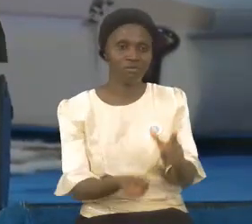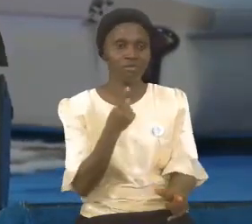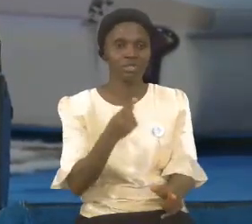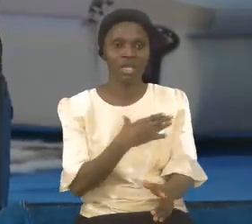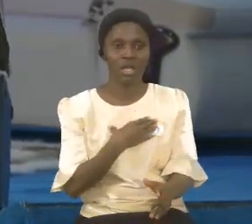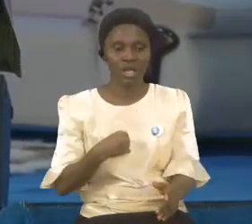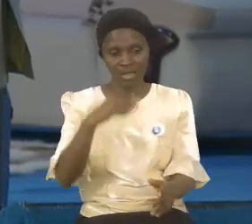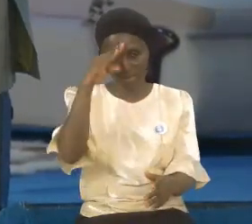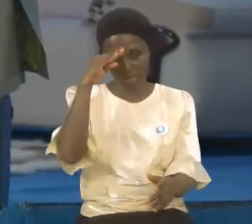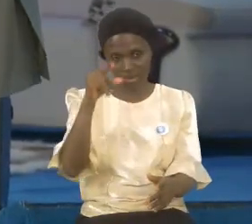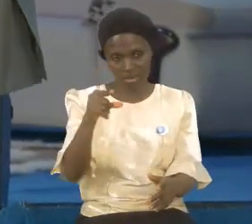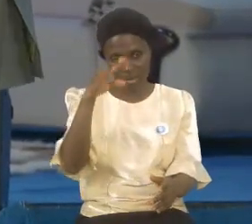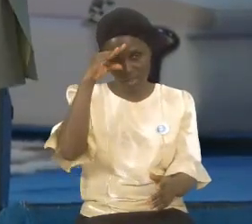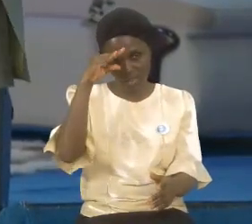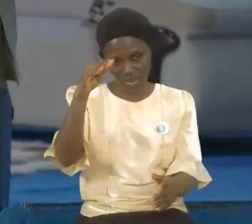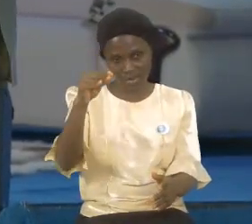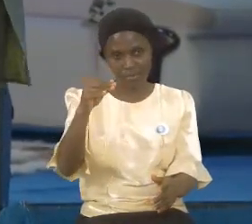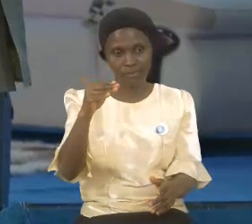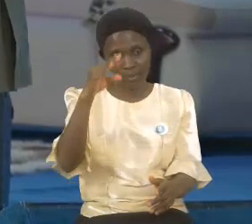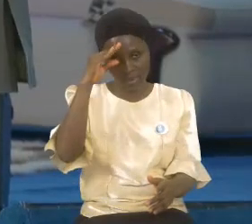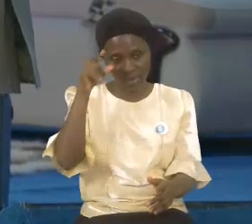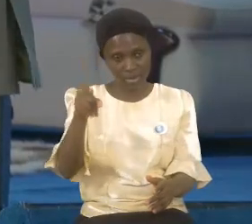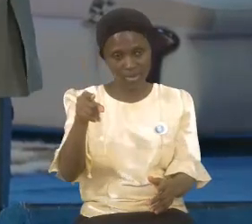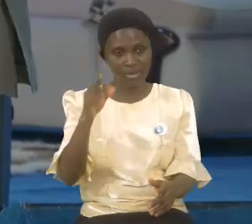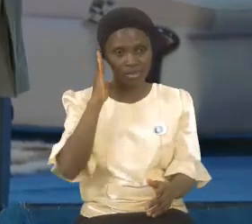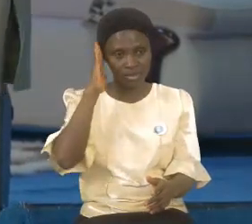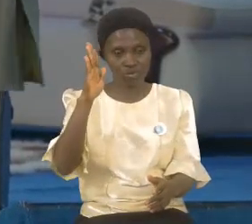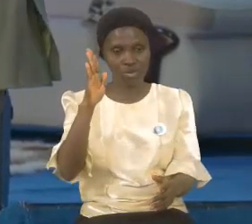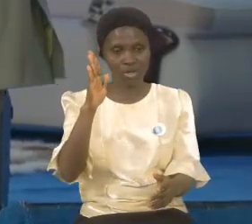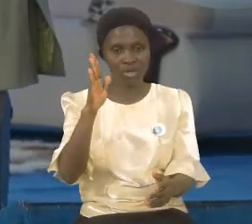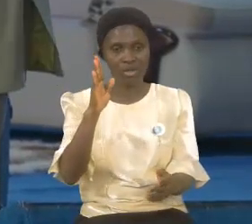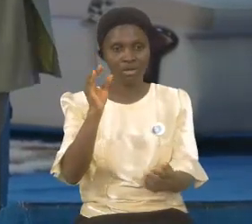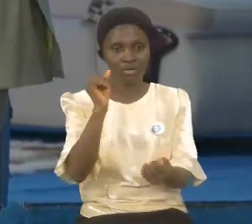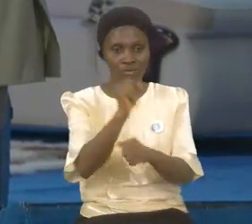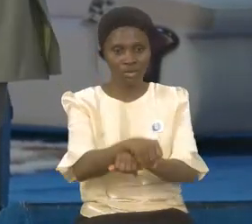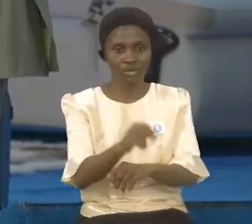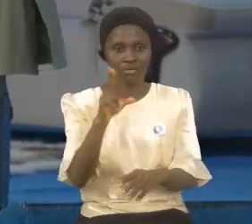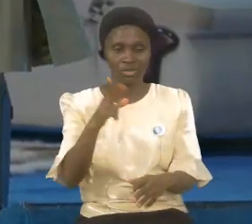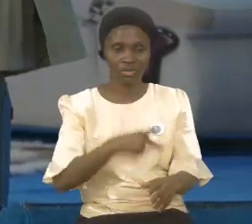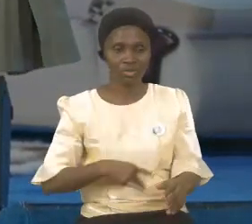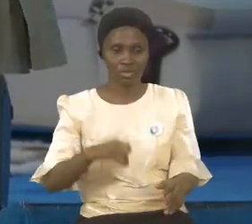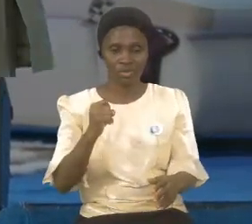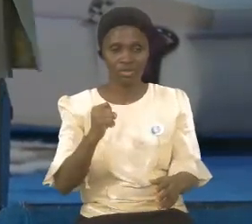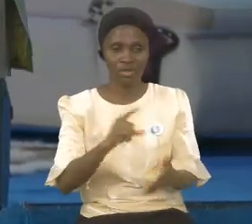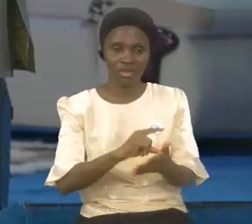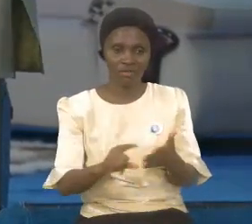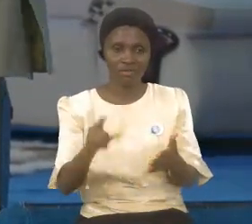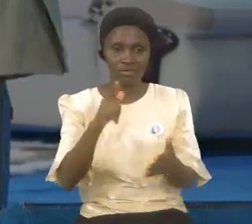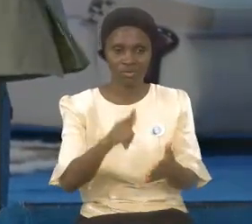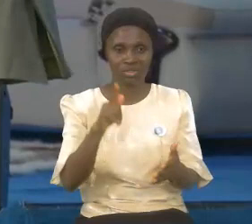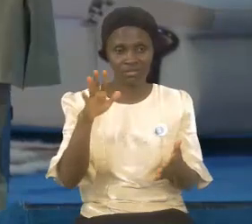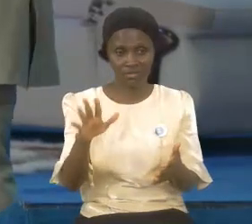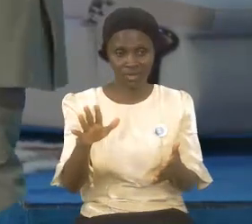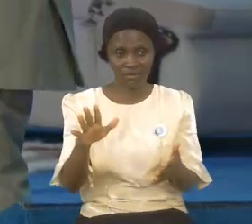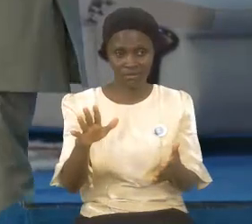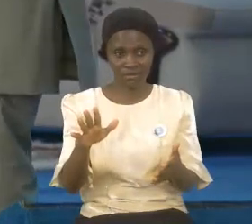he shall subdue three kings. Verse 25, in verse 25, it